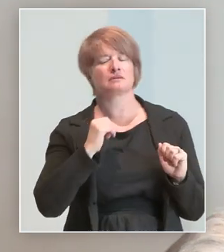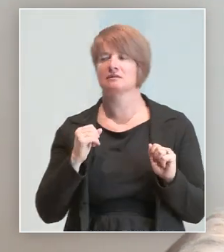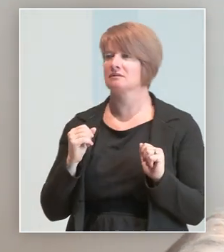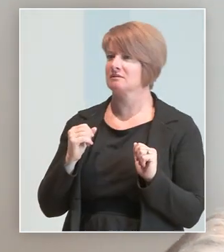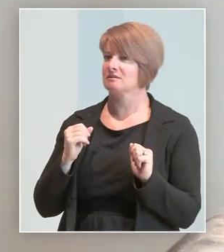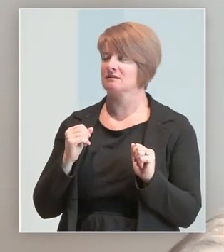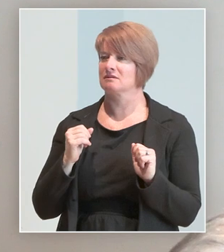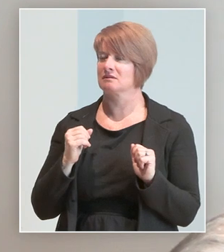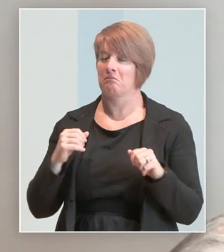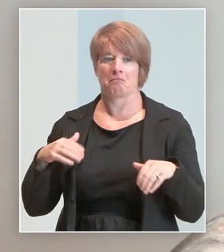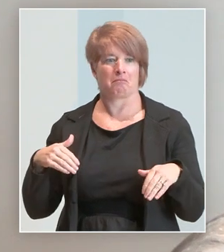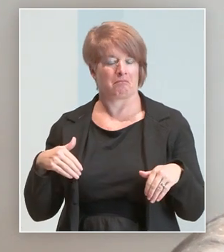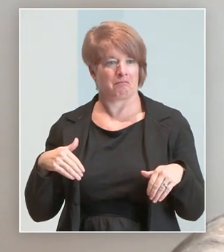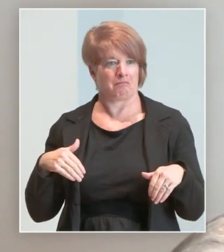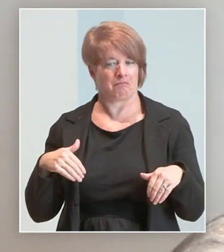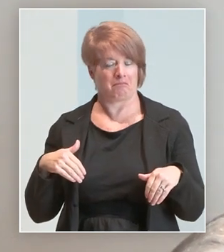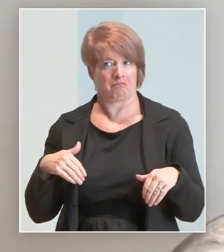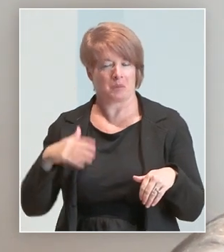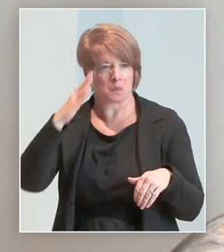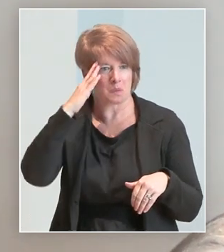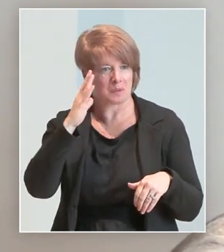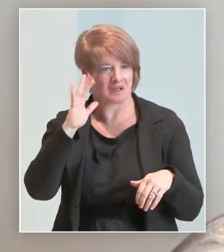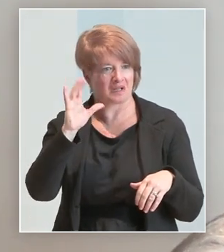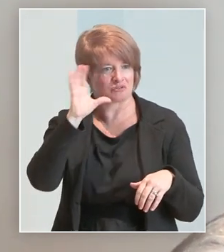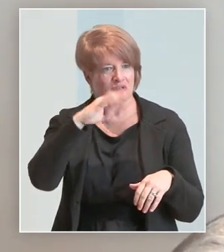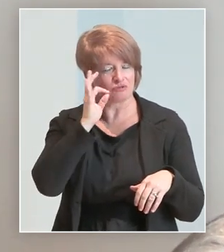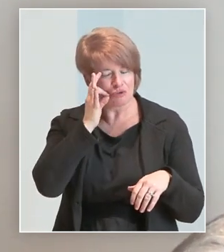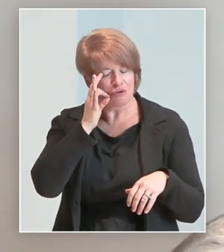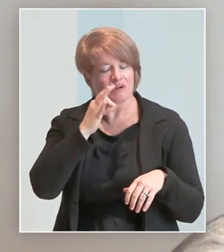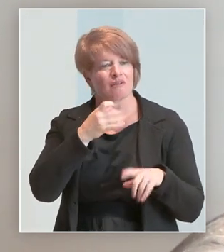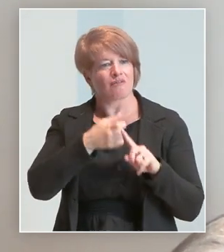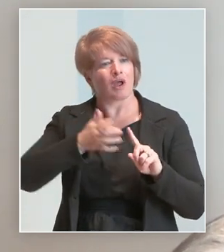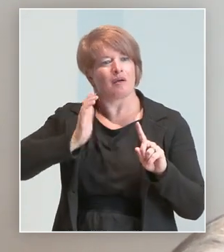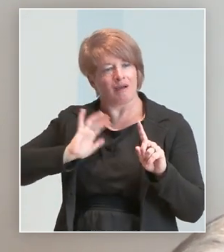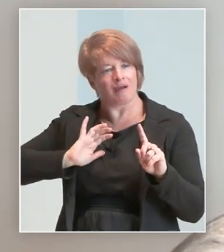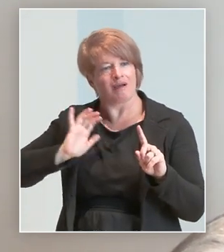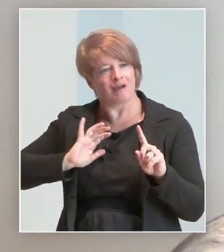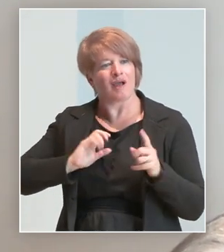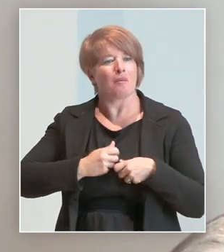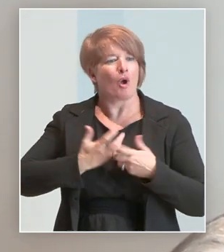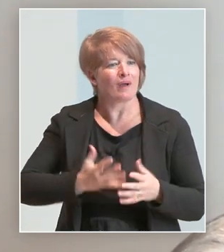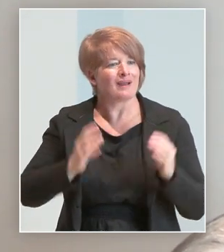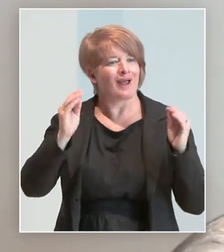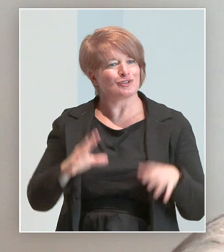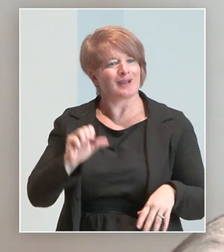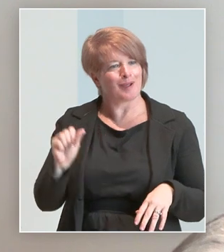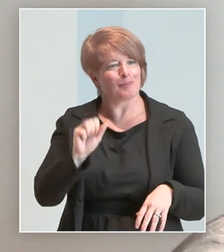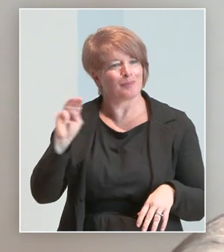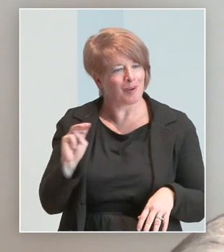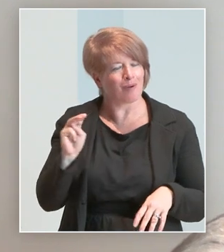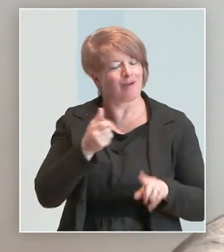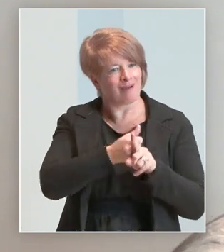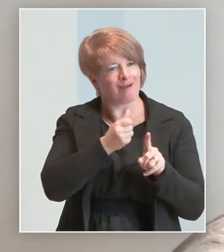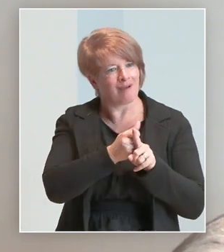I had yet to discover that Strange Fruit was what playwright, composer, poet, educator Abel